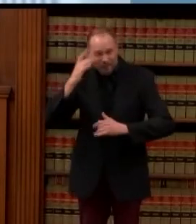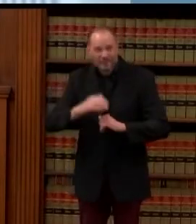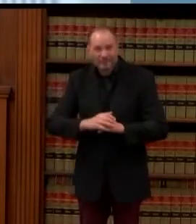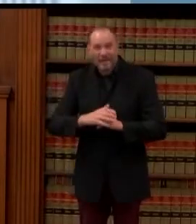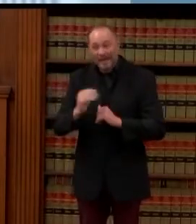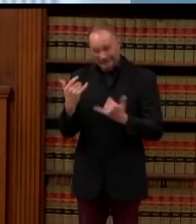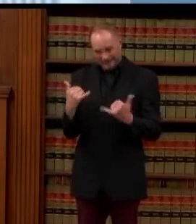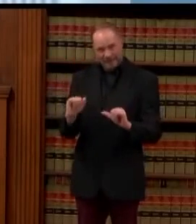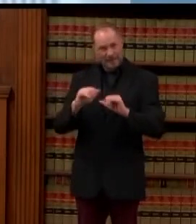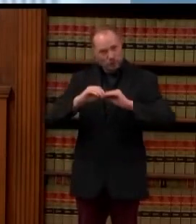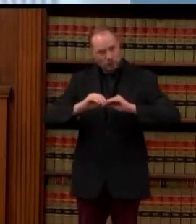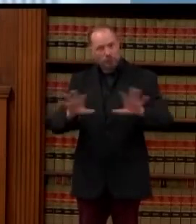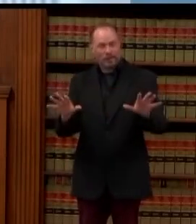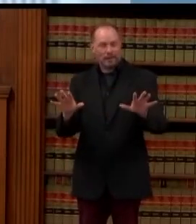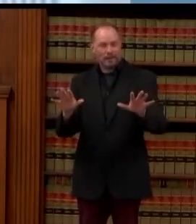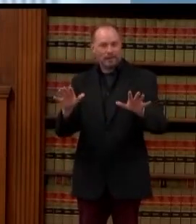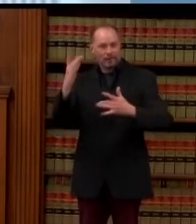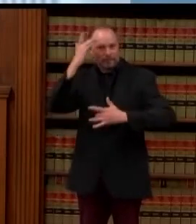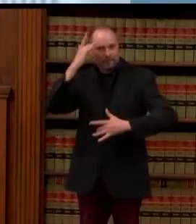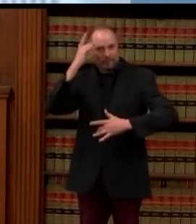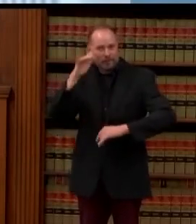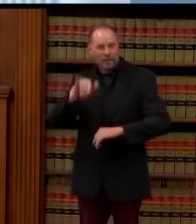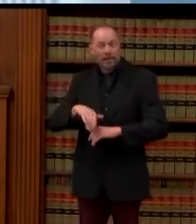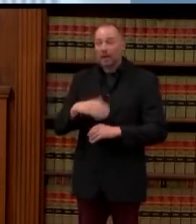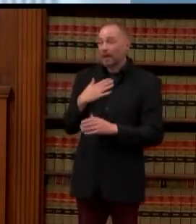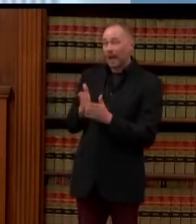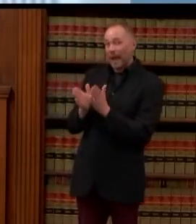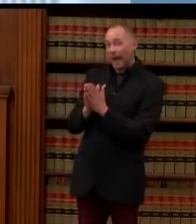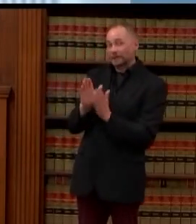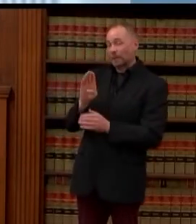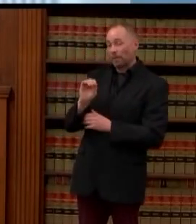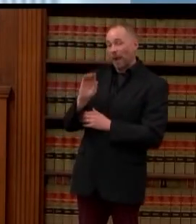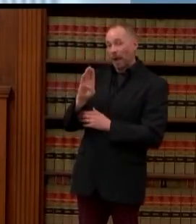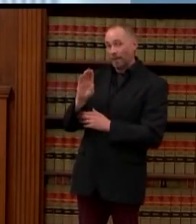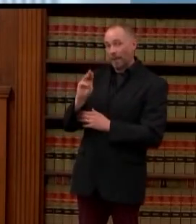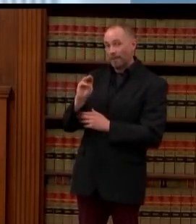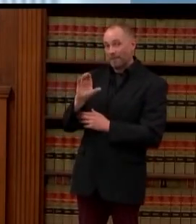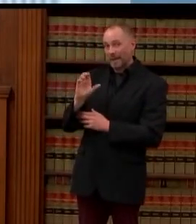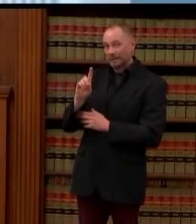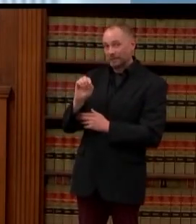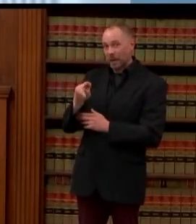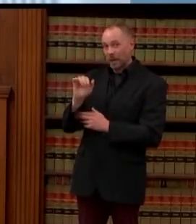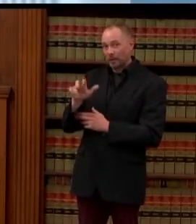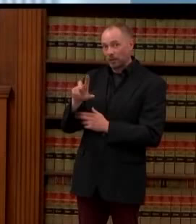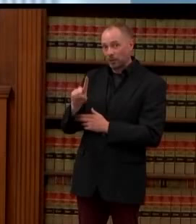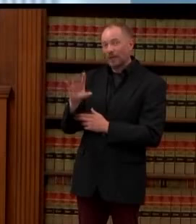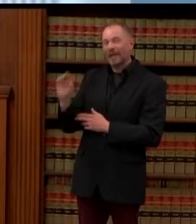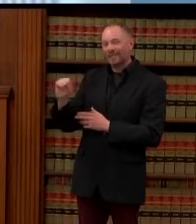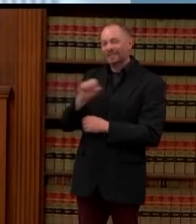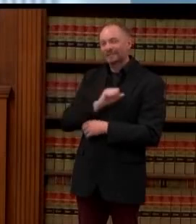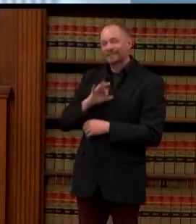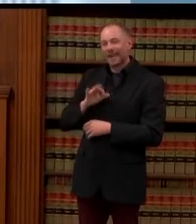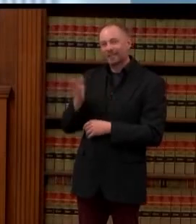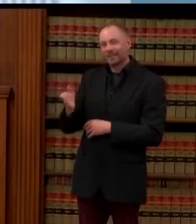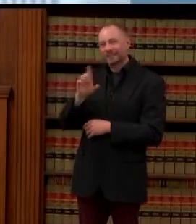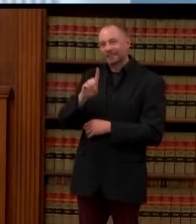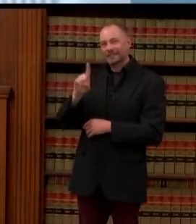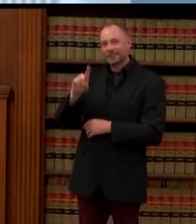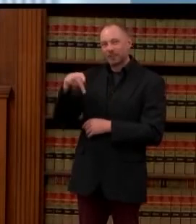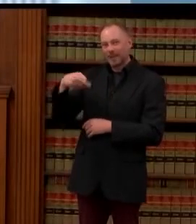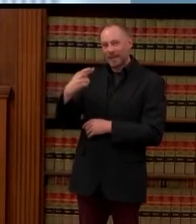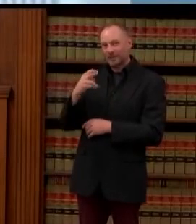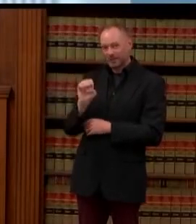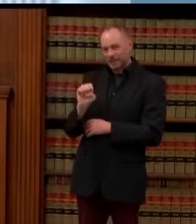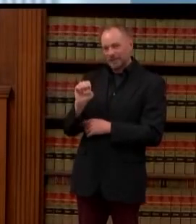virus. I asked Bob Mcdonnell and the staff at DDPHE to look at creative but meaningful ways we